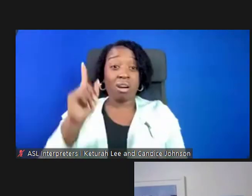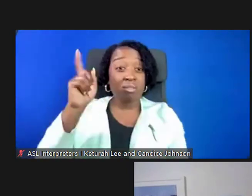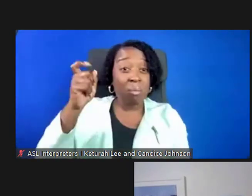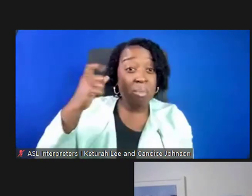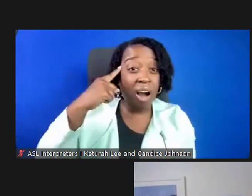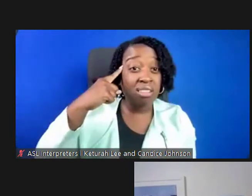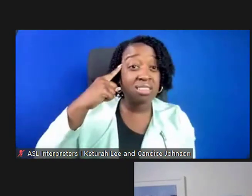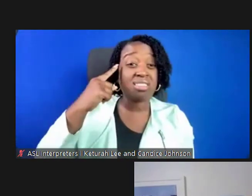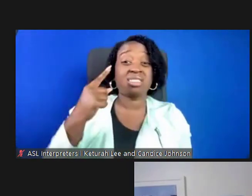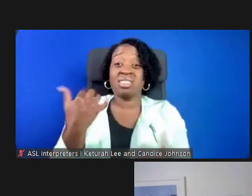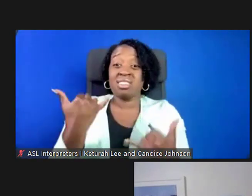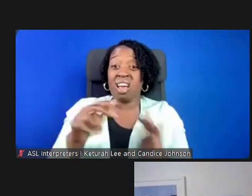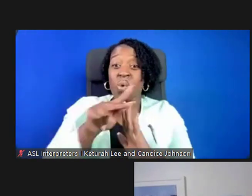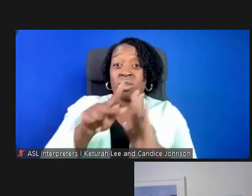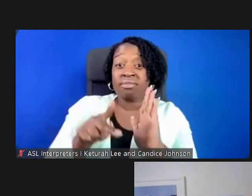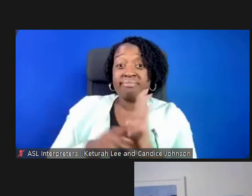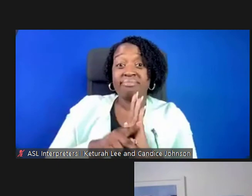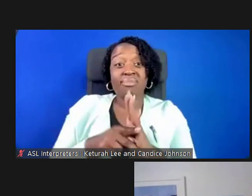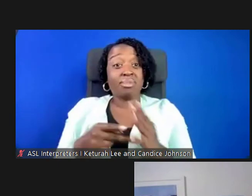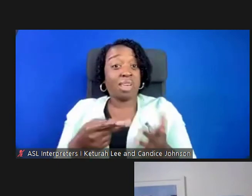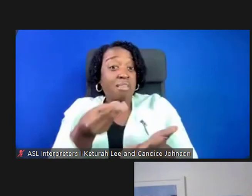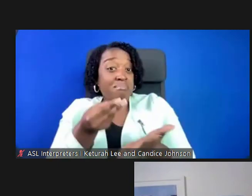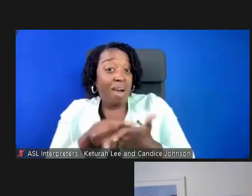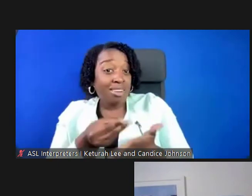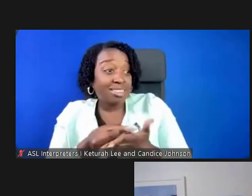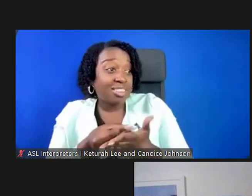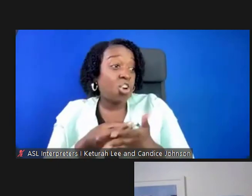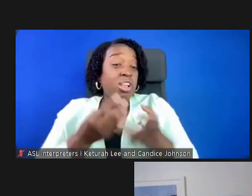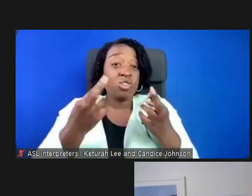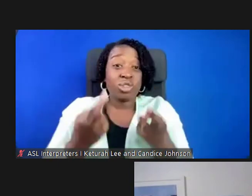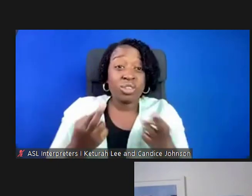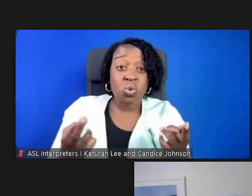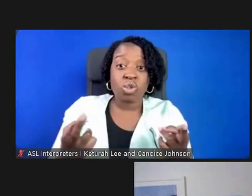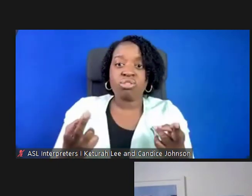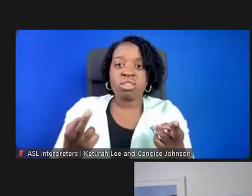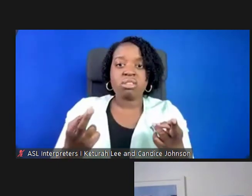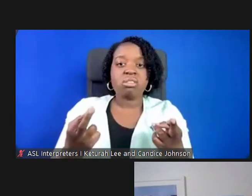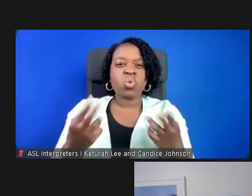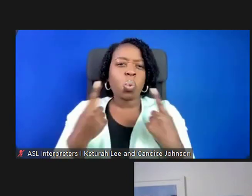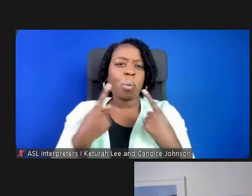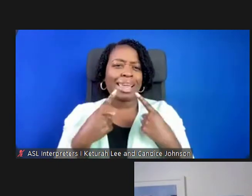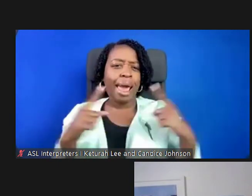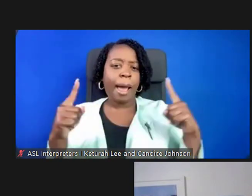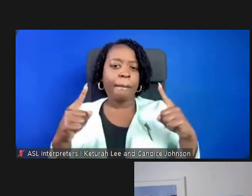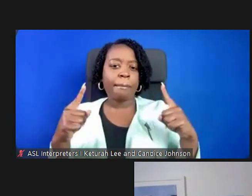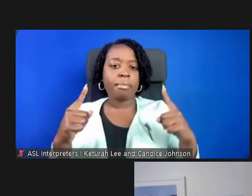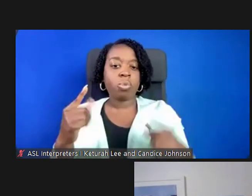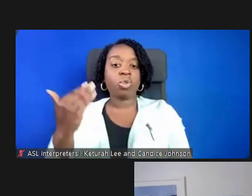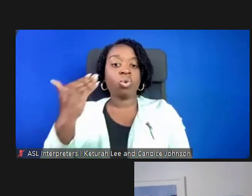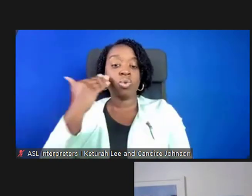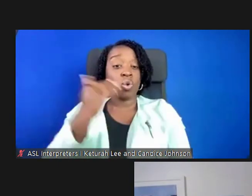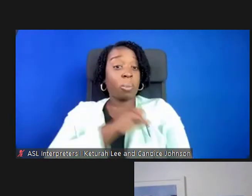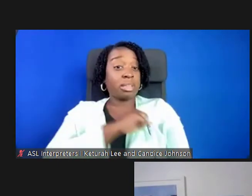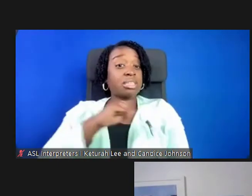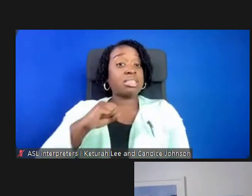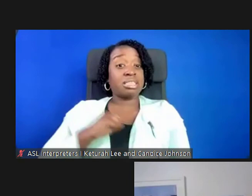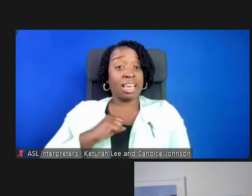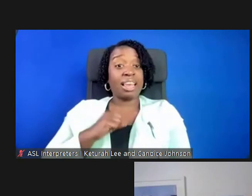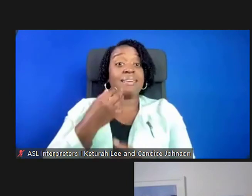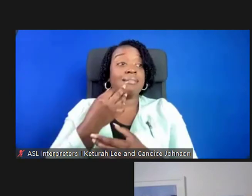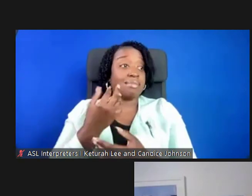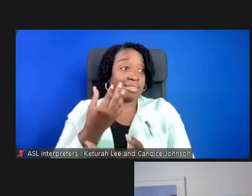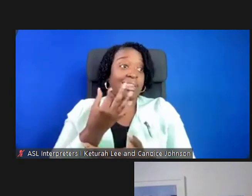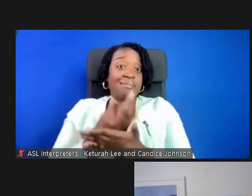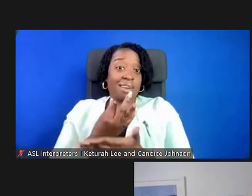payment arena to really make that happen. You may be aware that the Senate Finance Committee is now looking at